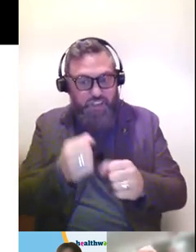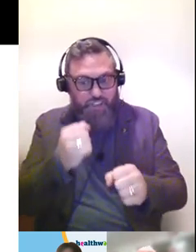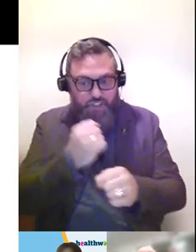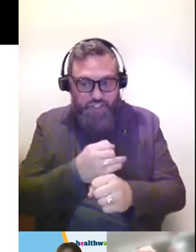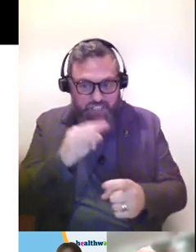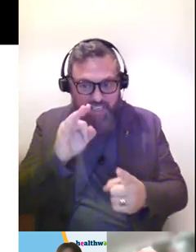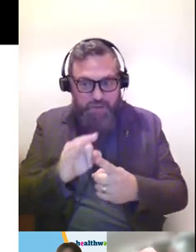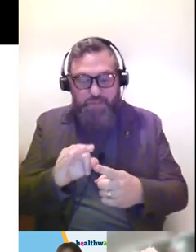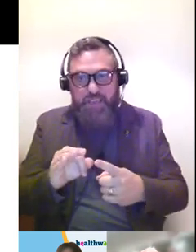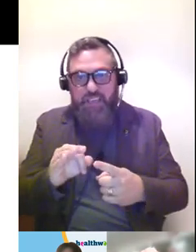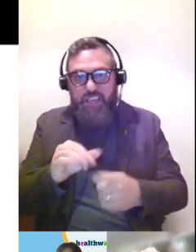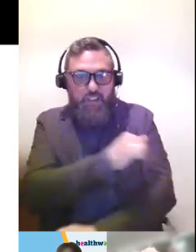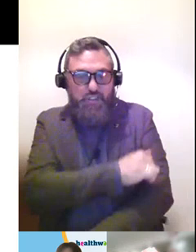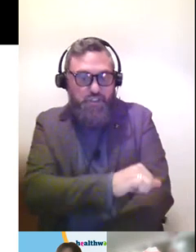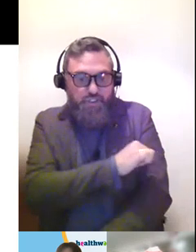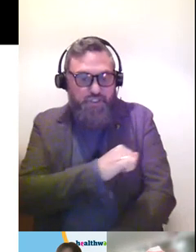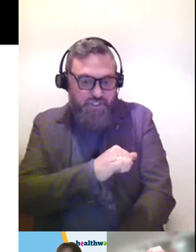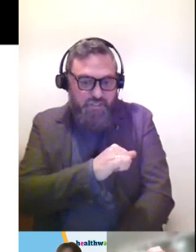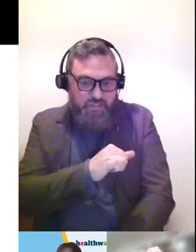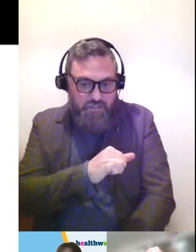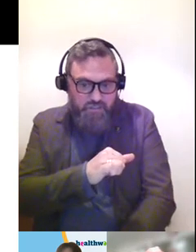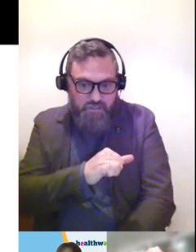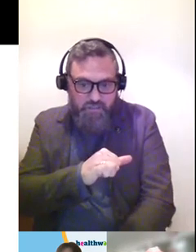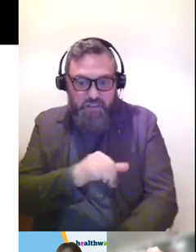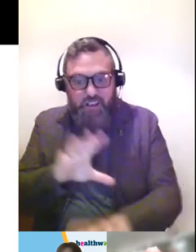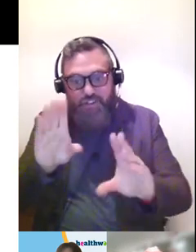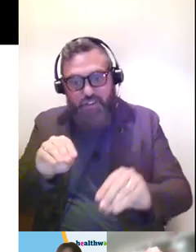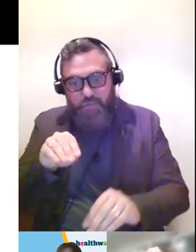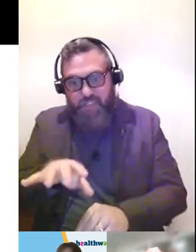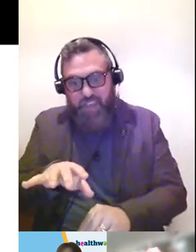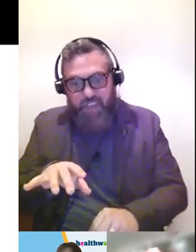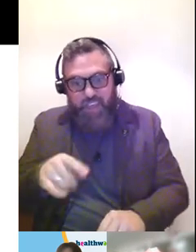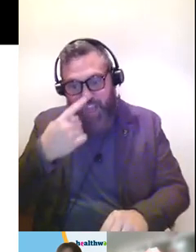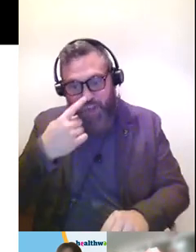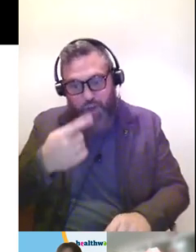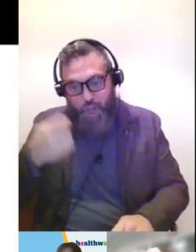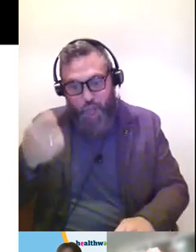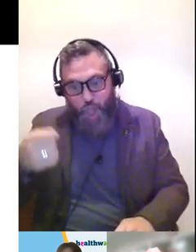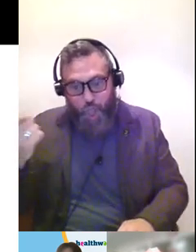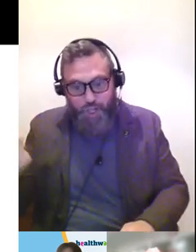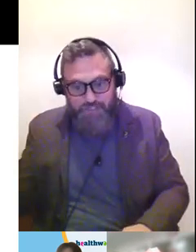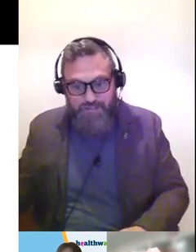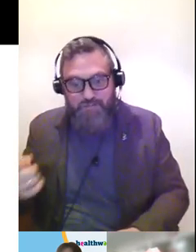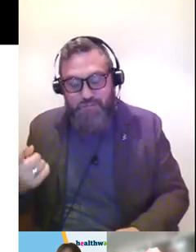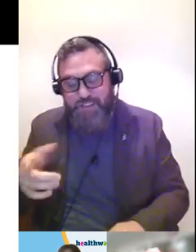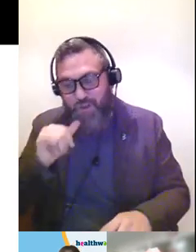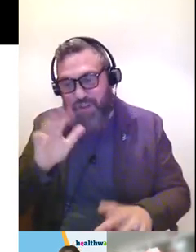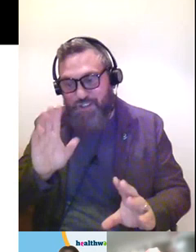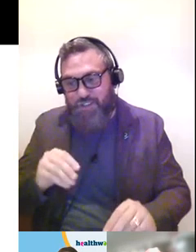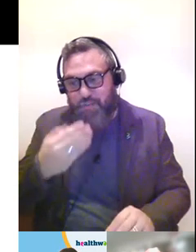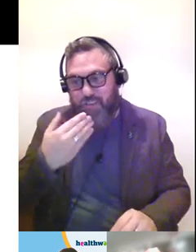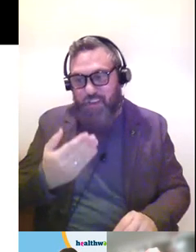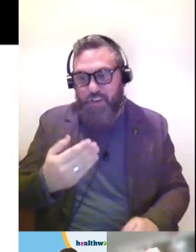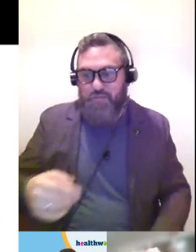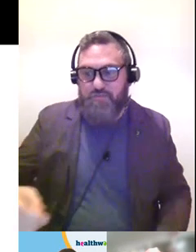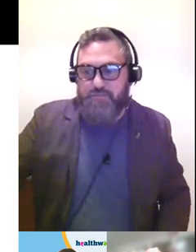GPs, nurses, etc. I'll stop there. I could go on, as you can tell, but I will stop. Thank